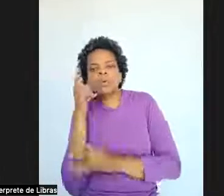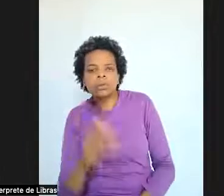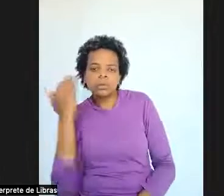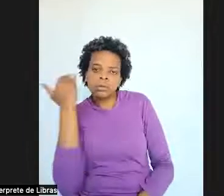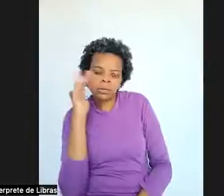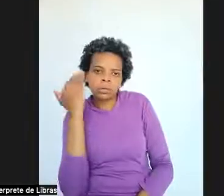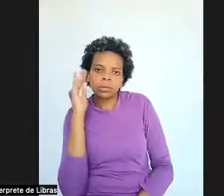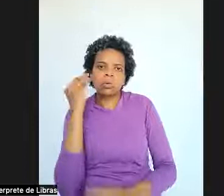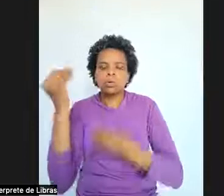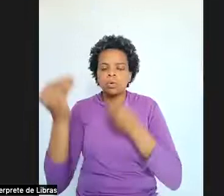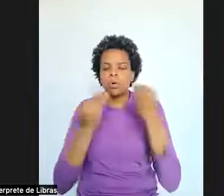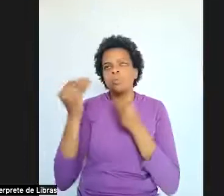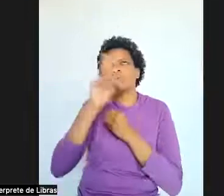Commission,